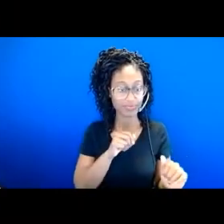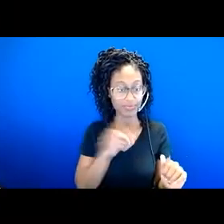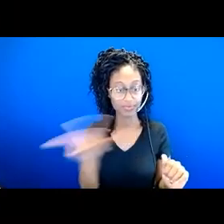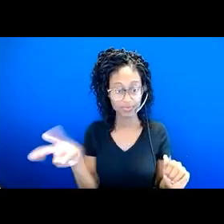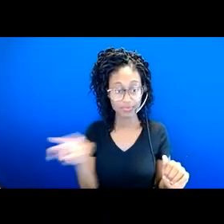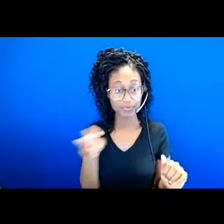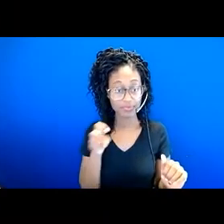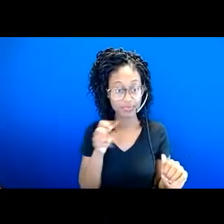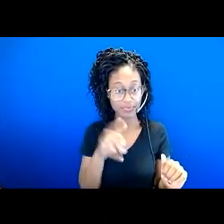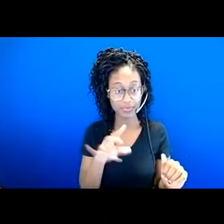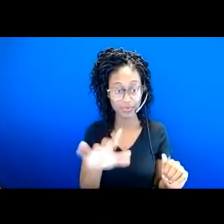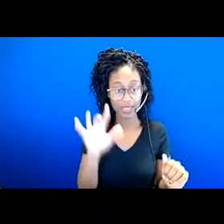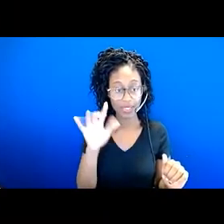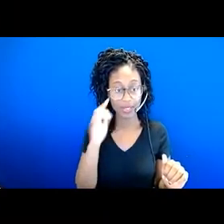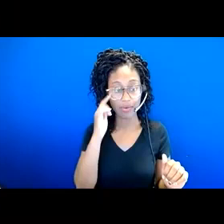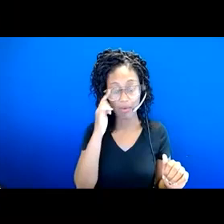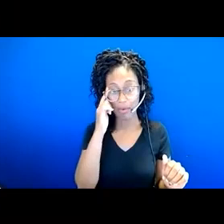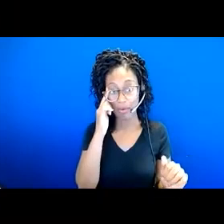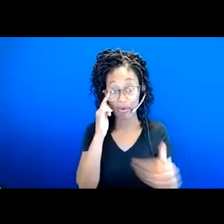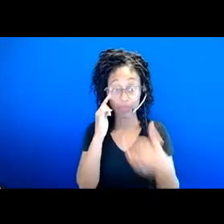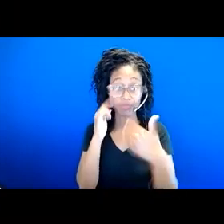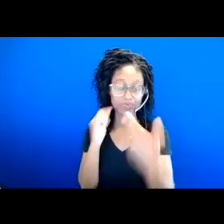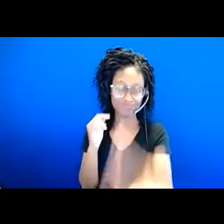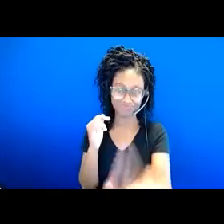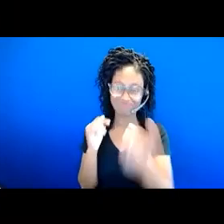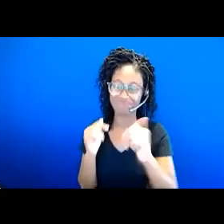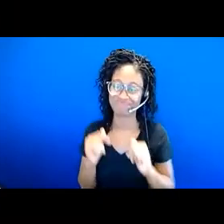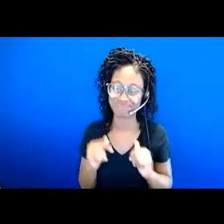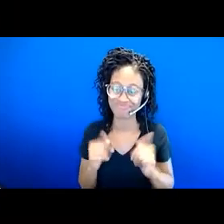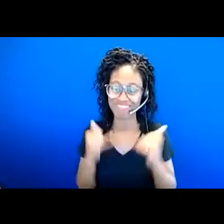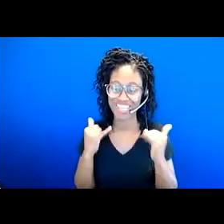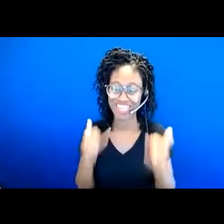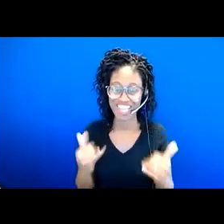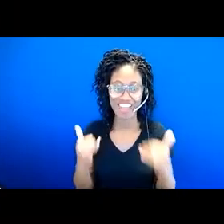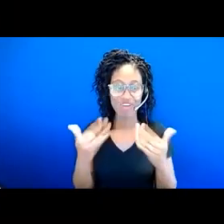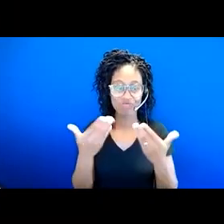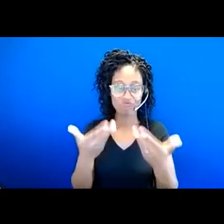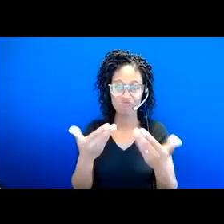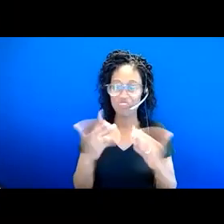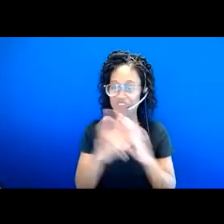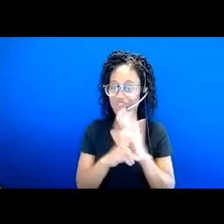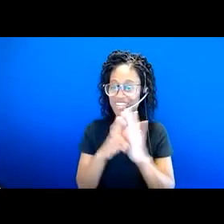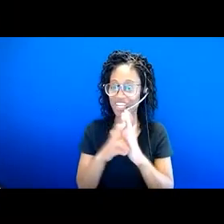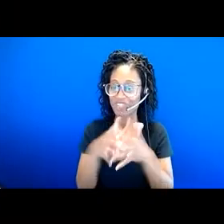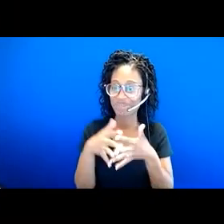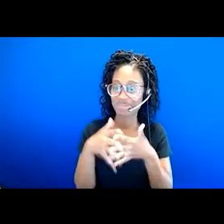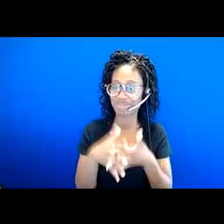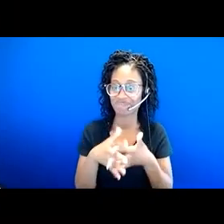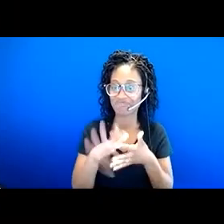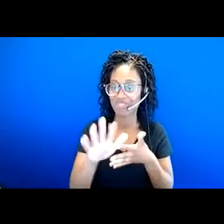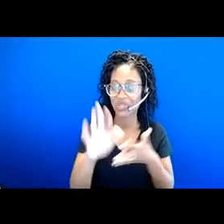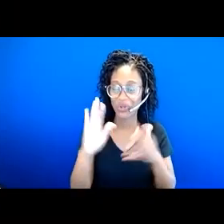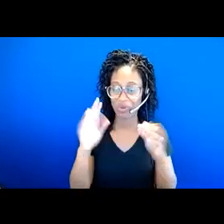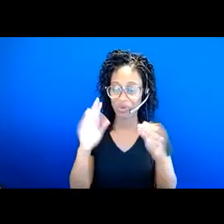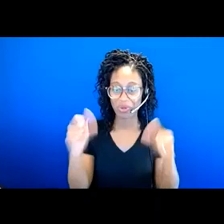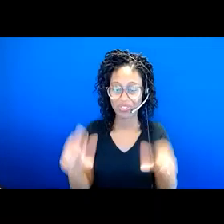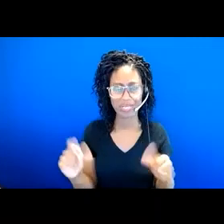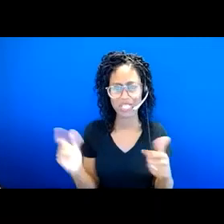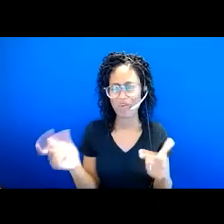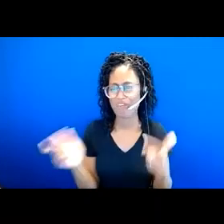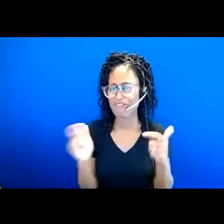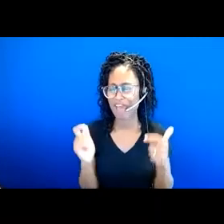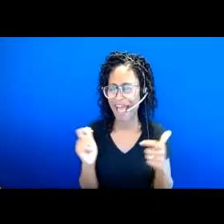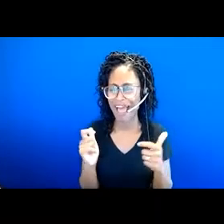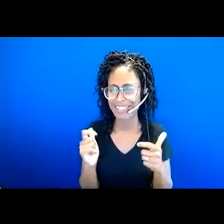content field, and now we've got a video there. Again, super fast. We recommend